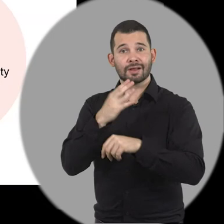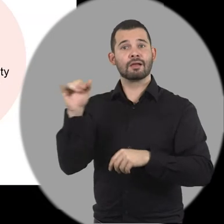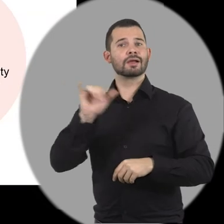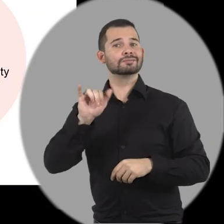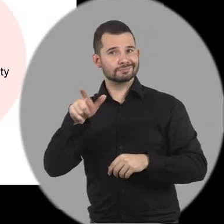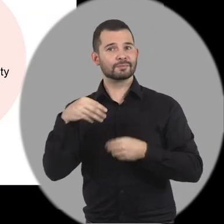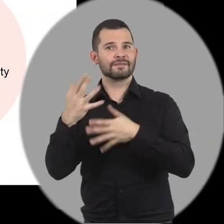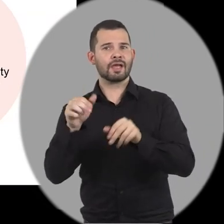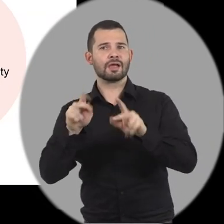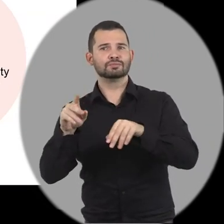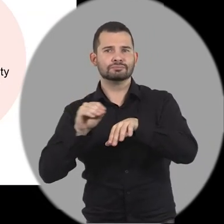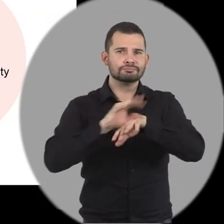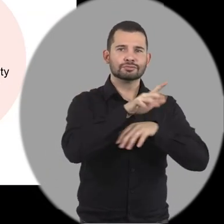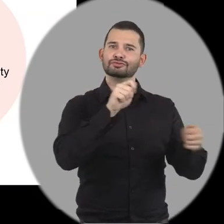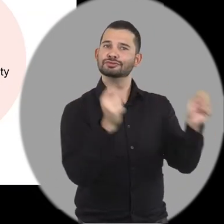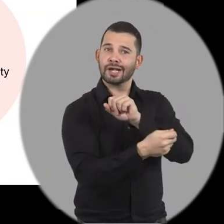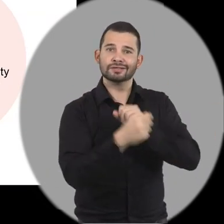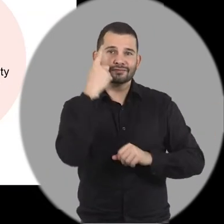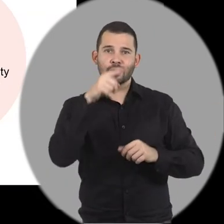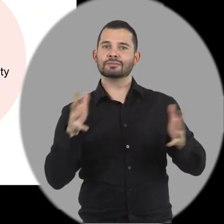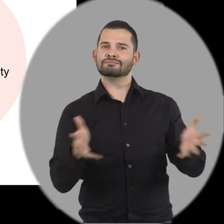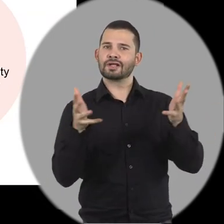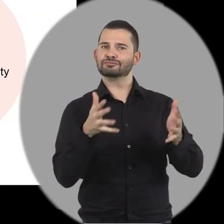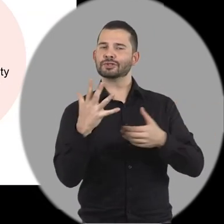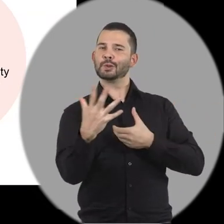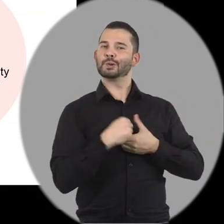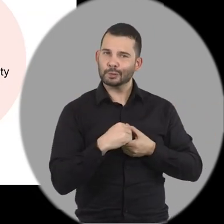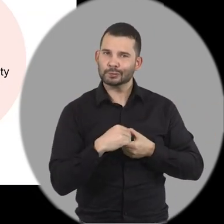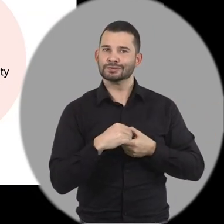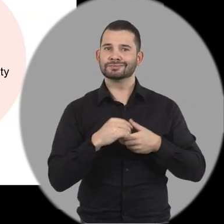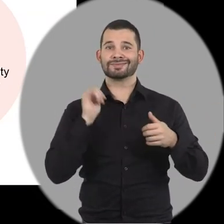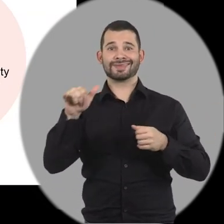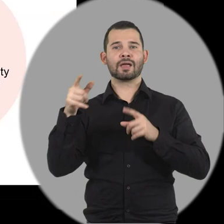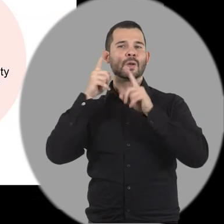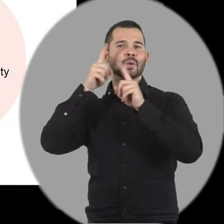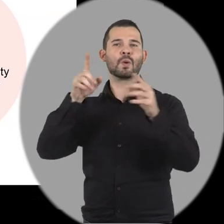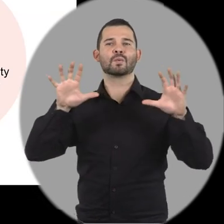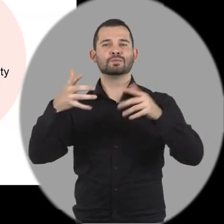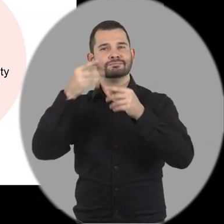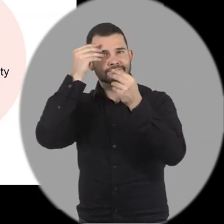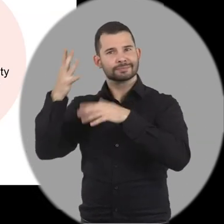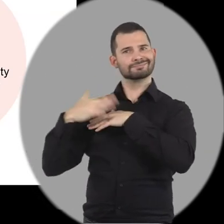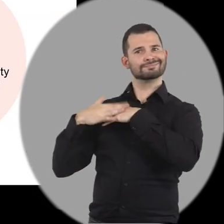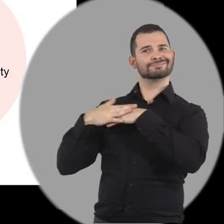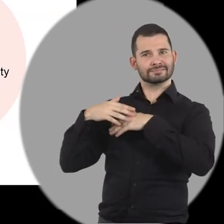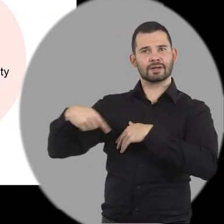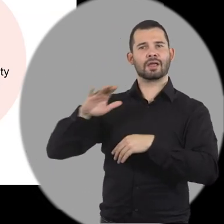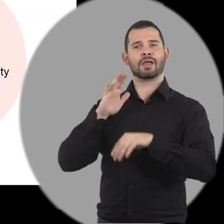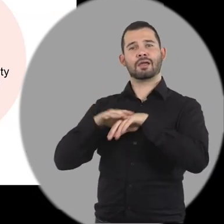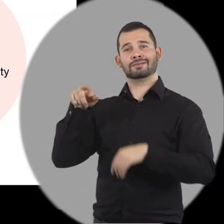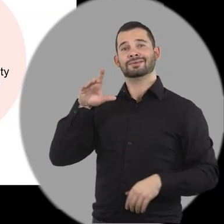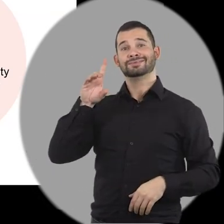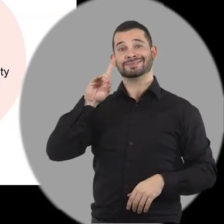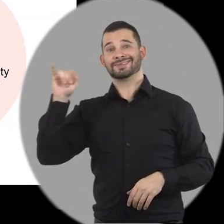to influence changes that will foster more inclusivity. The goal is to have these groups offer recommendations and guidance on